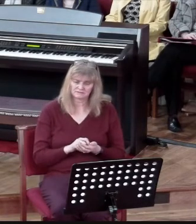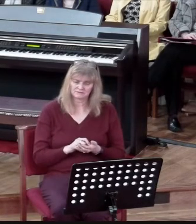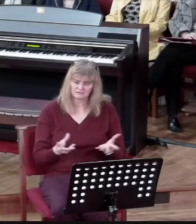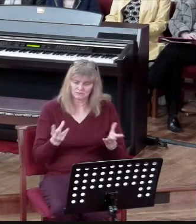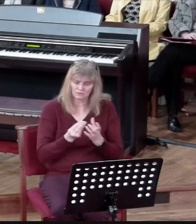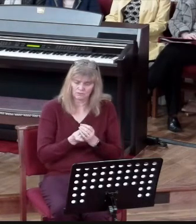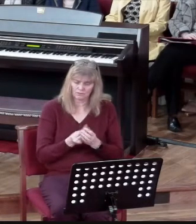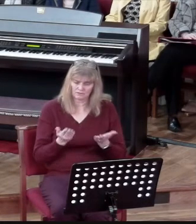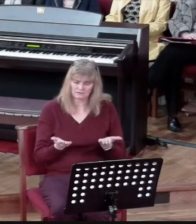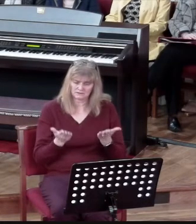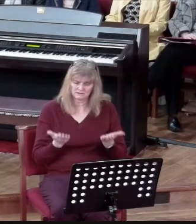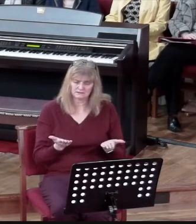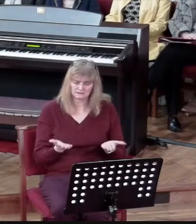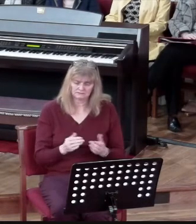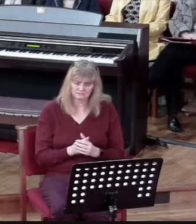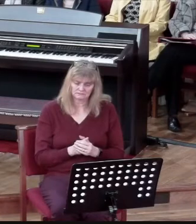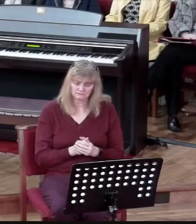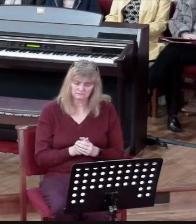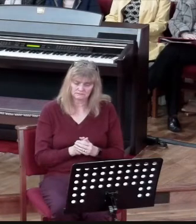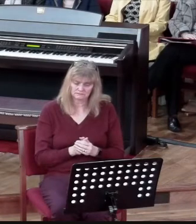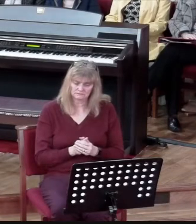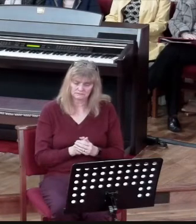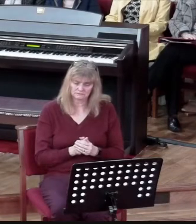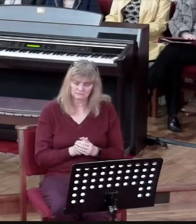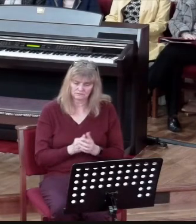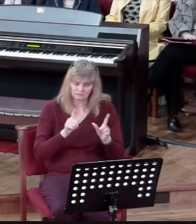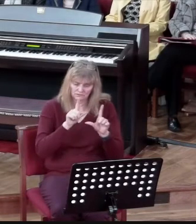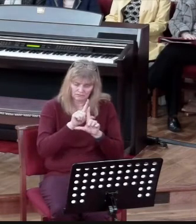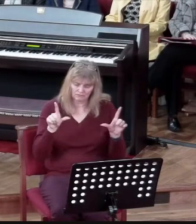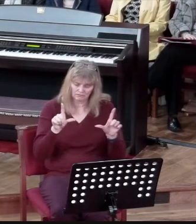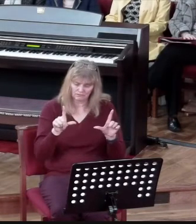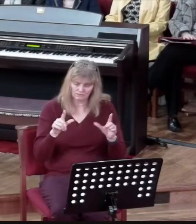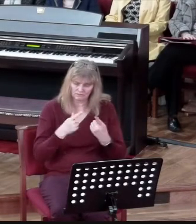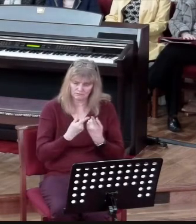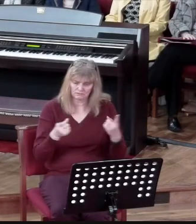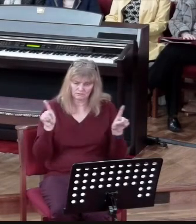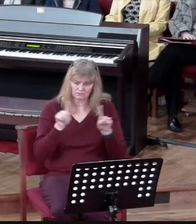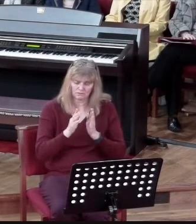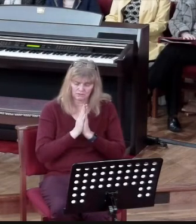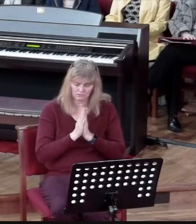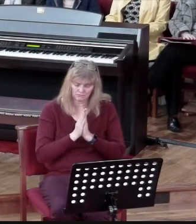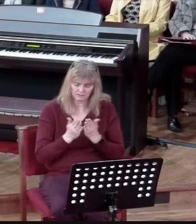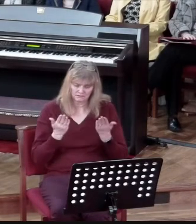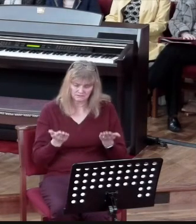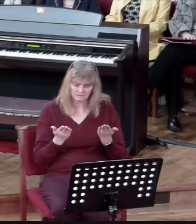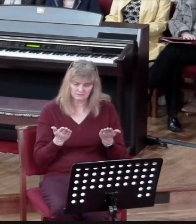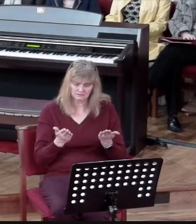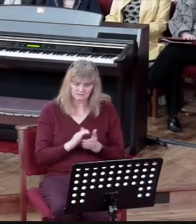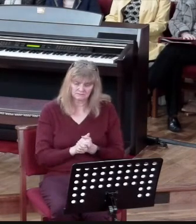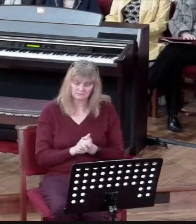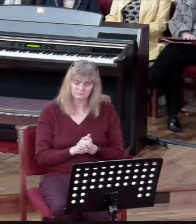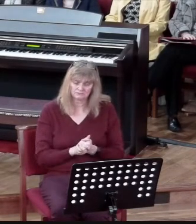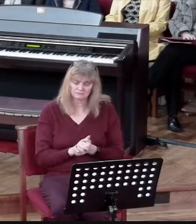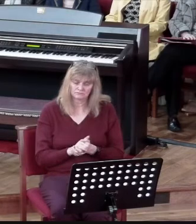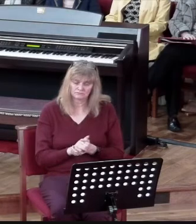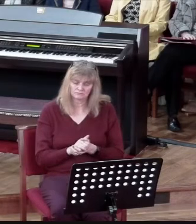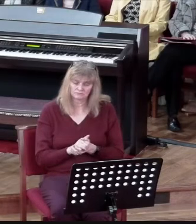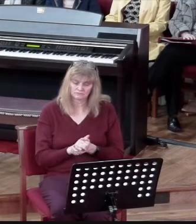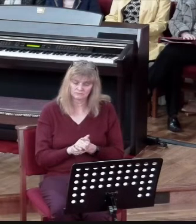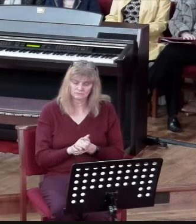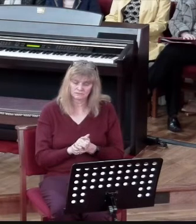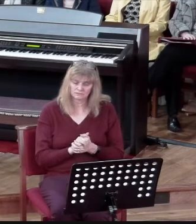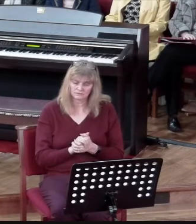us. And Lord, we pray that as we come into your presence today to worship, we might also